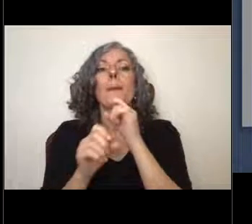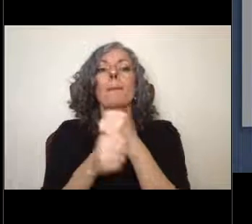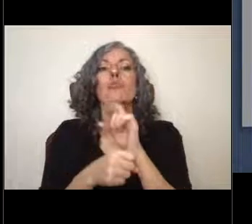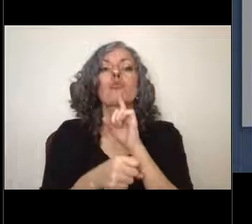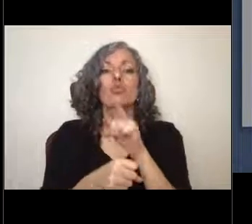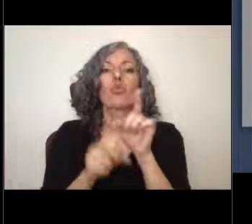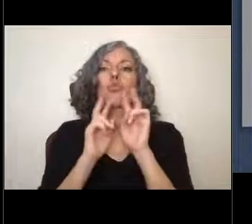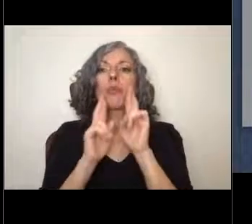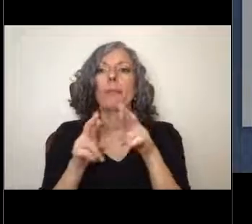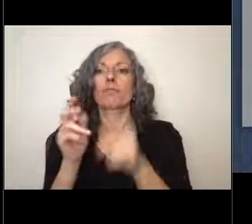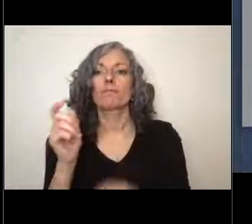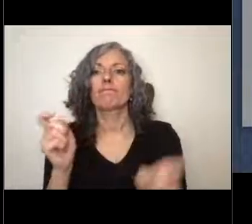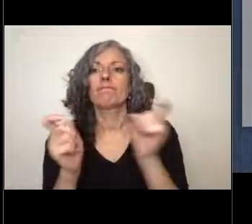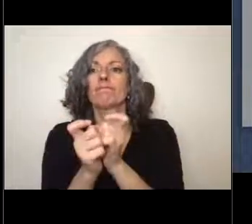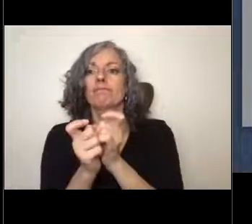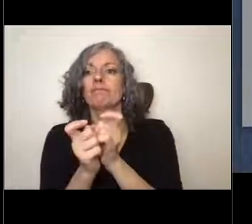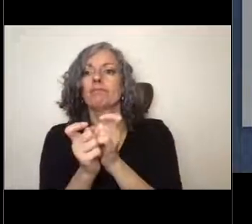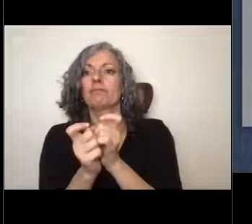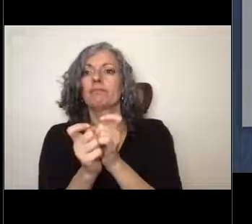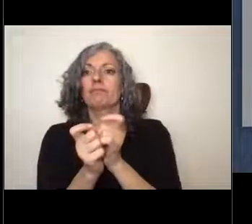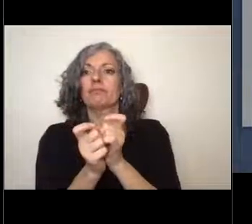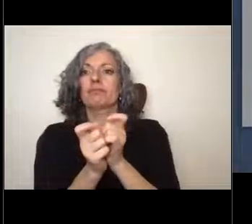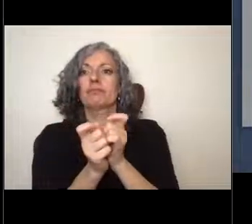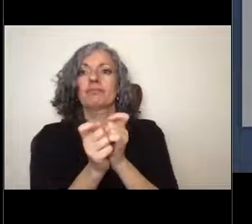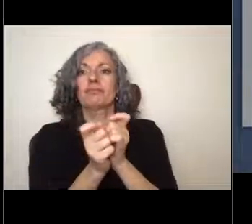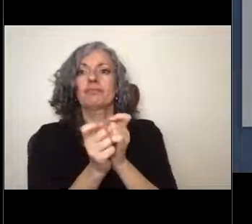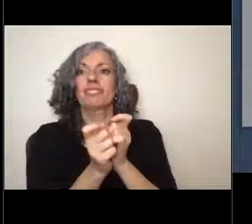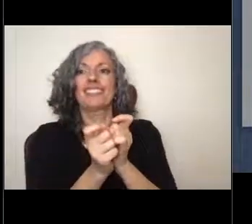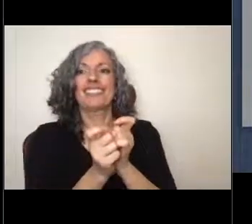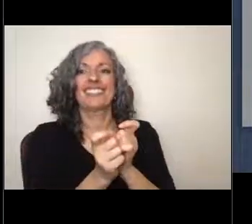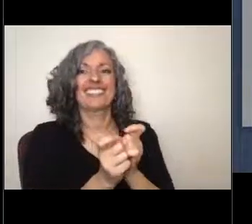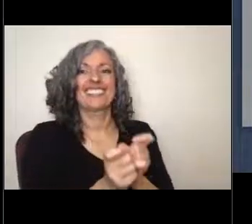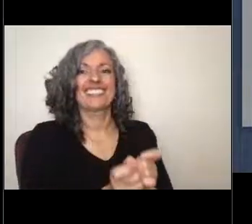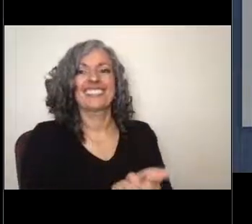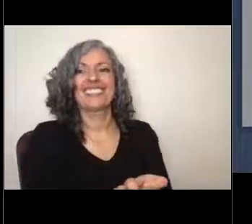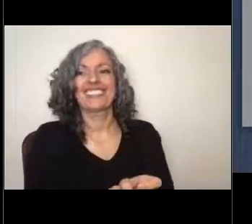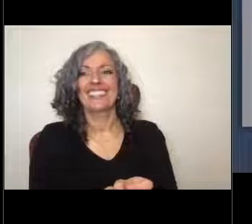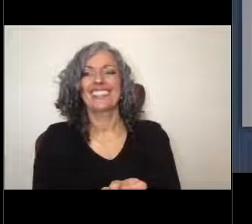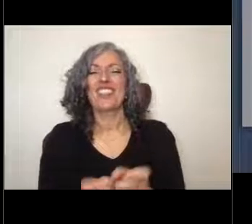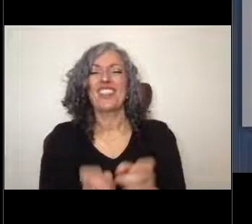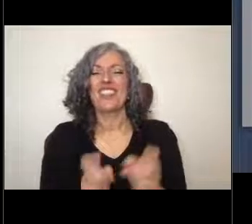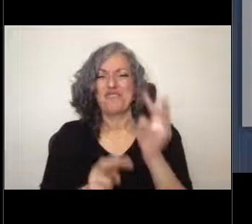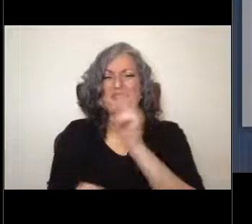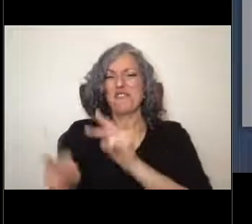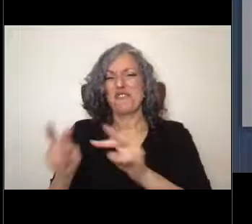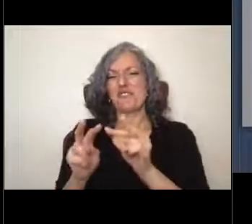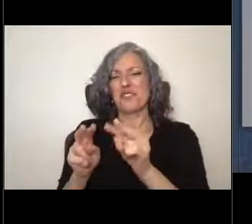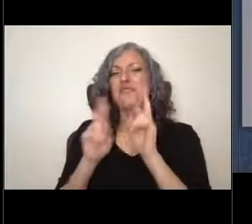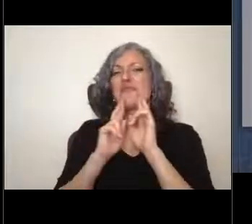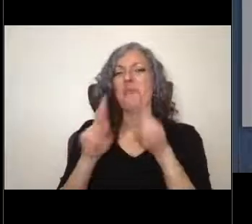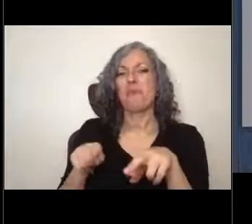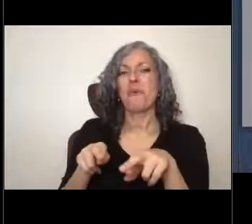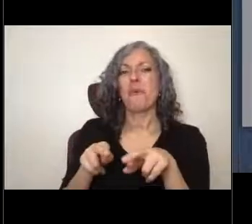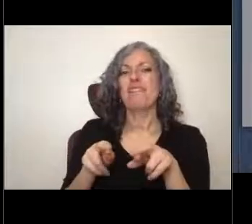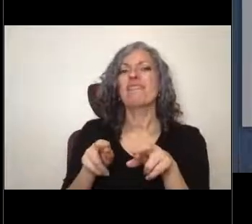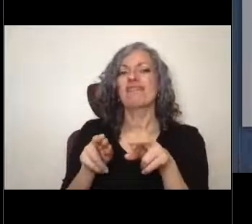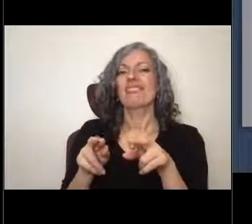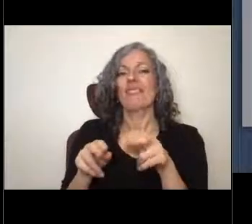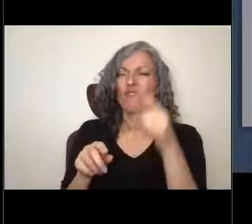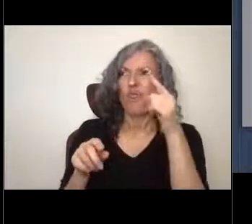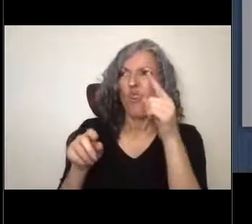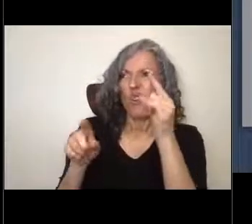the regional transportation planning agencies reviewed the 2022 status report to ensure accuracy. The